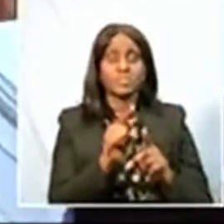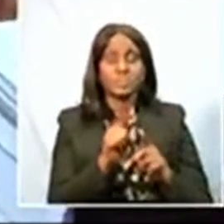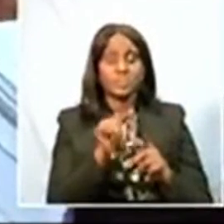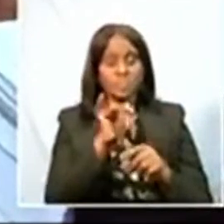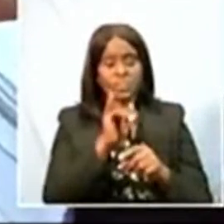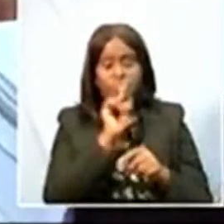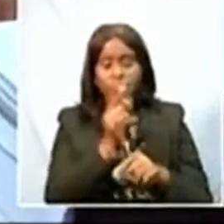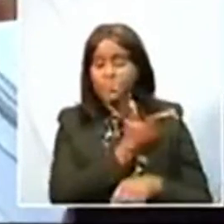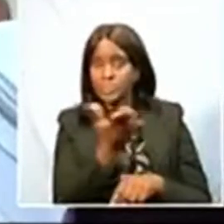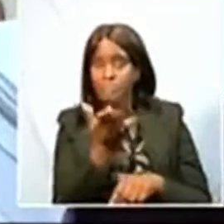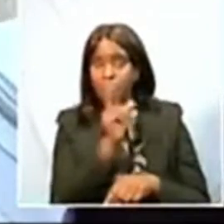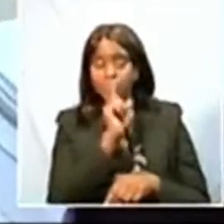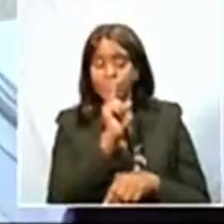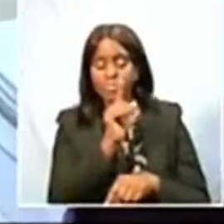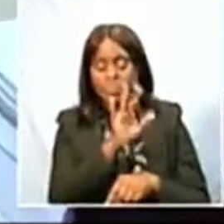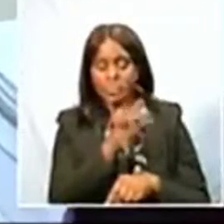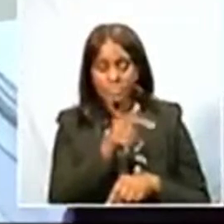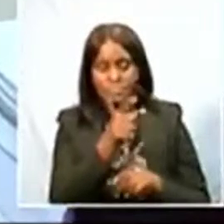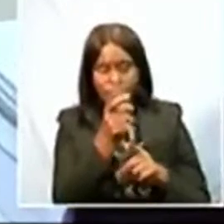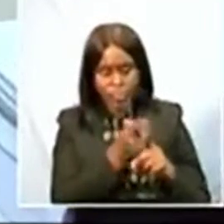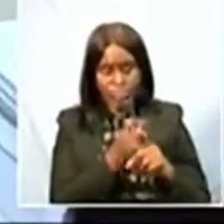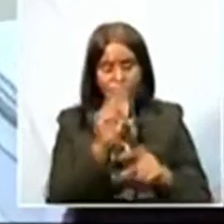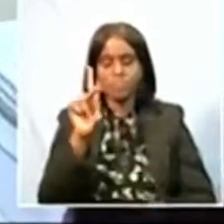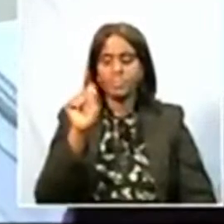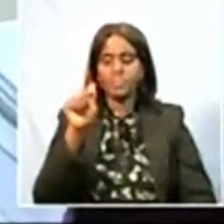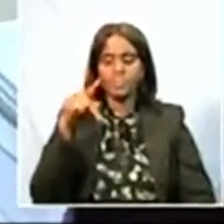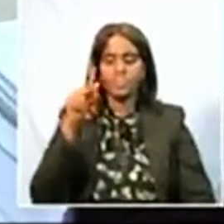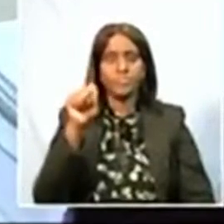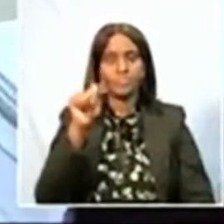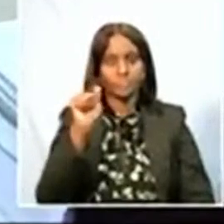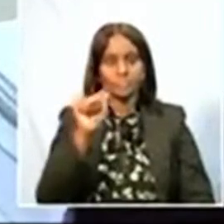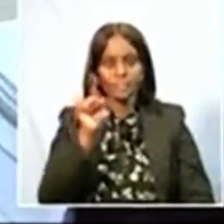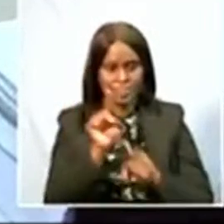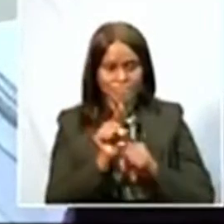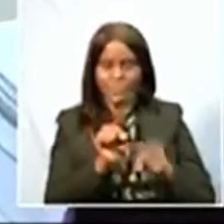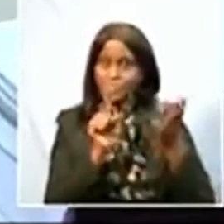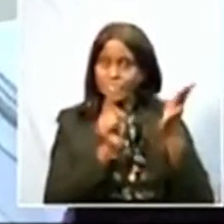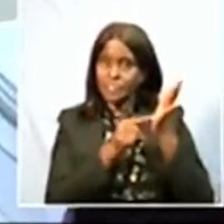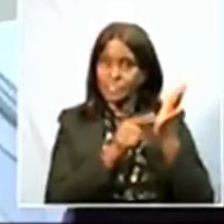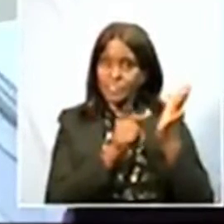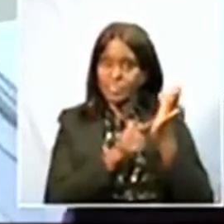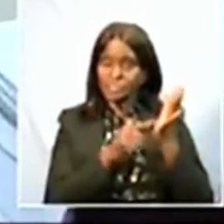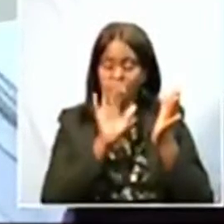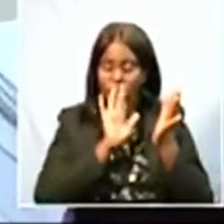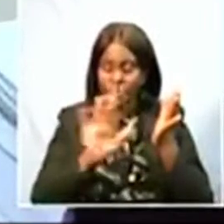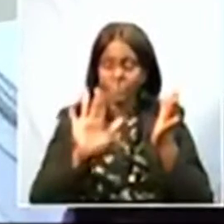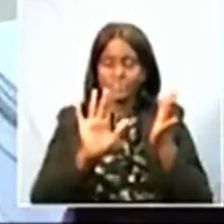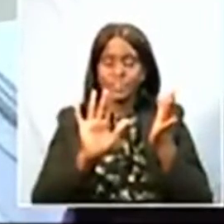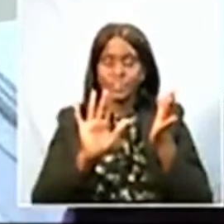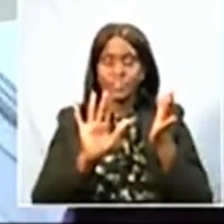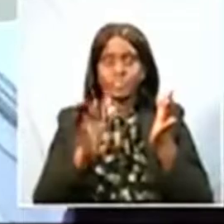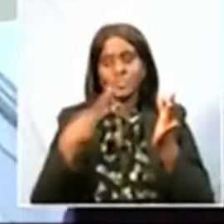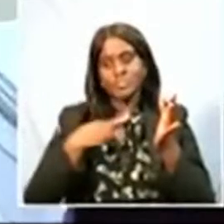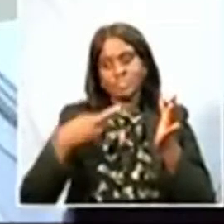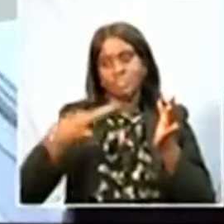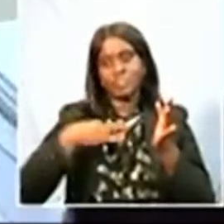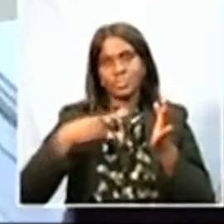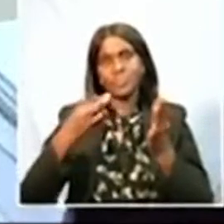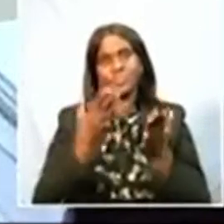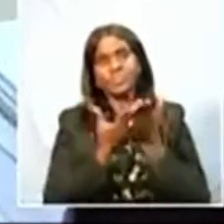that these actually are from KAPUTA and these are their